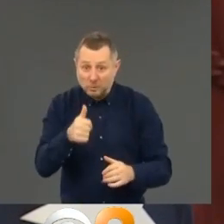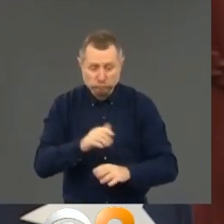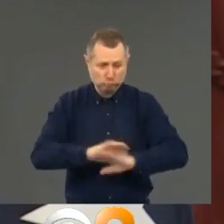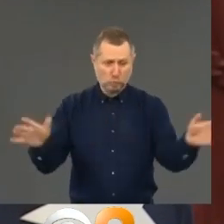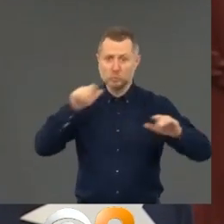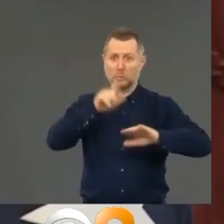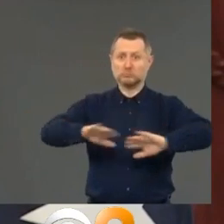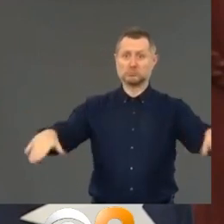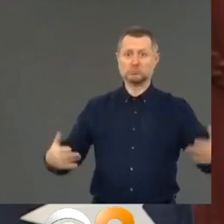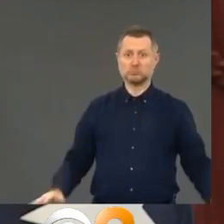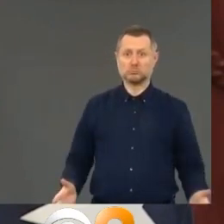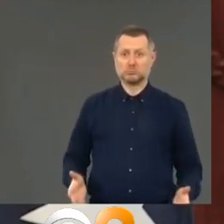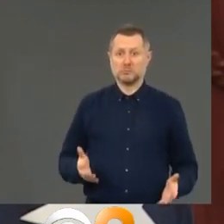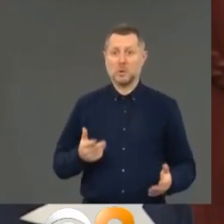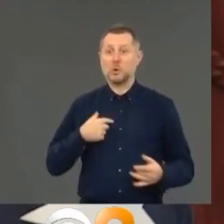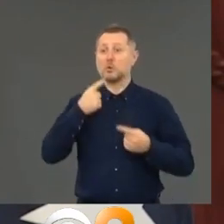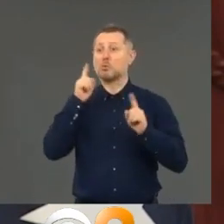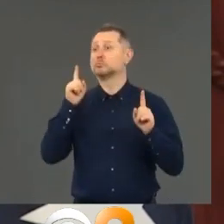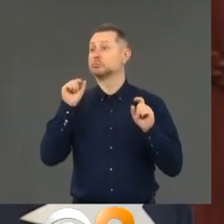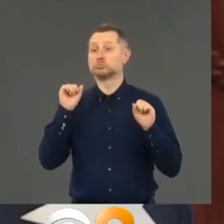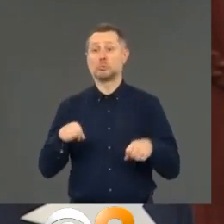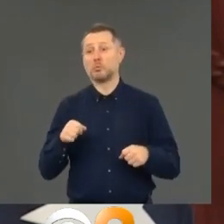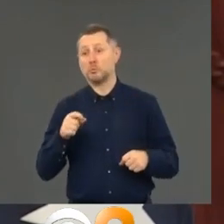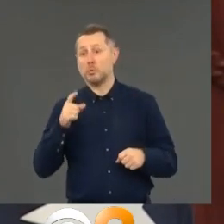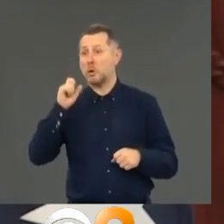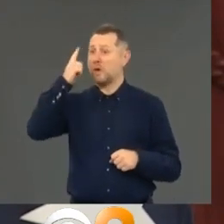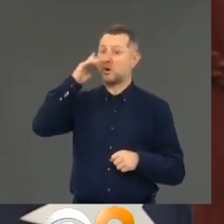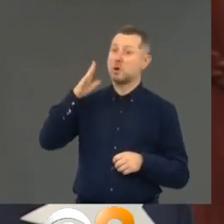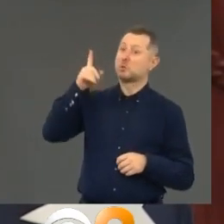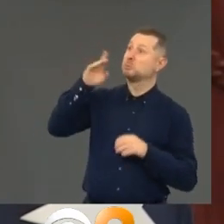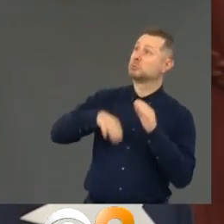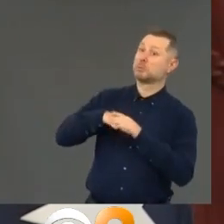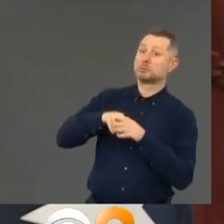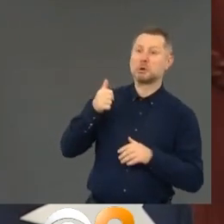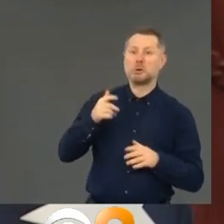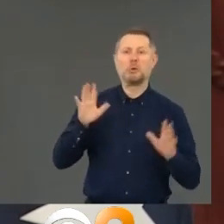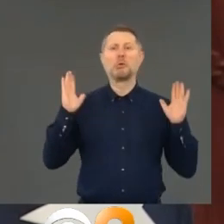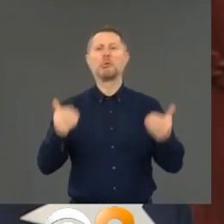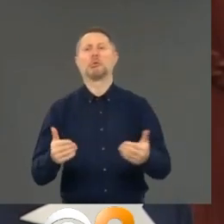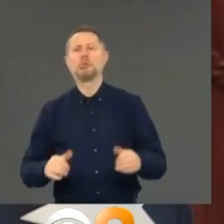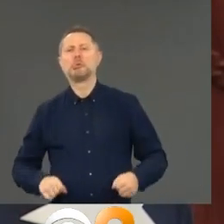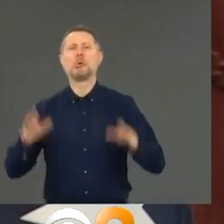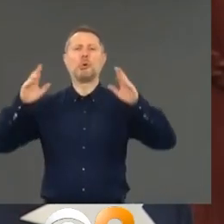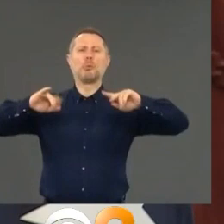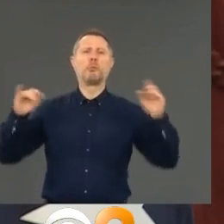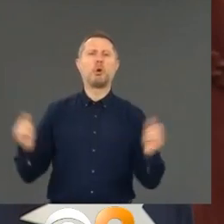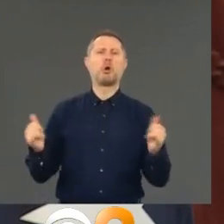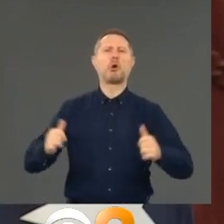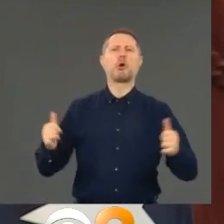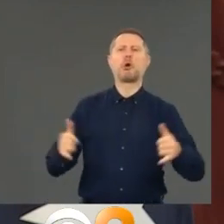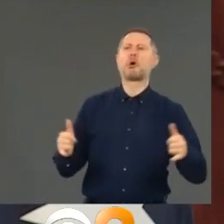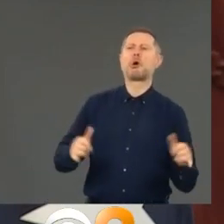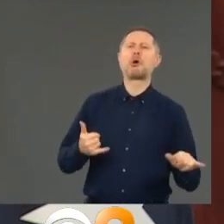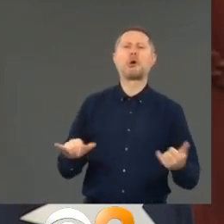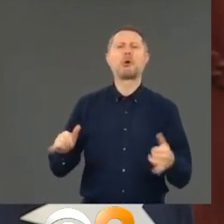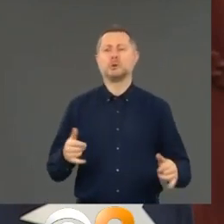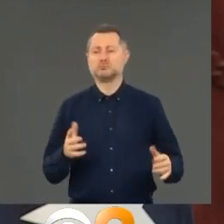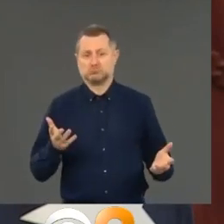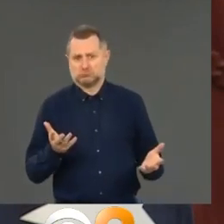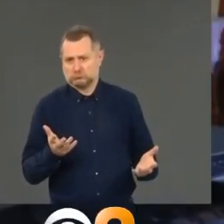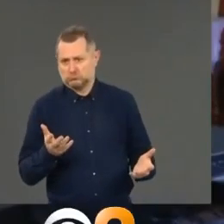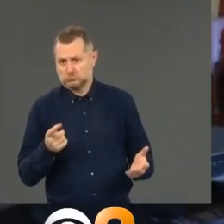mean, okay, governor signed an executive order up to 10, let's now have a party of 10 people. No. Governor, considering